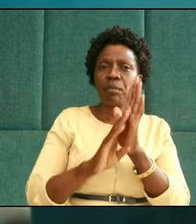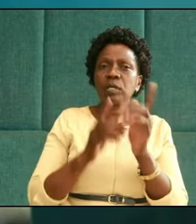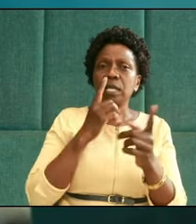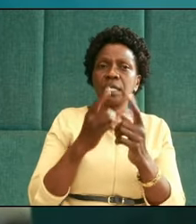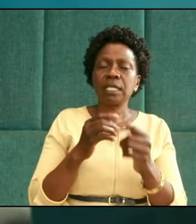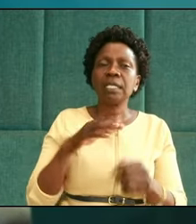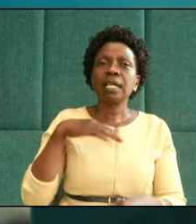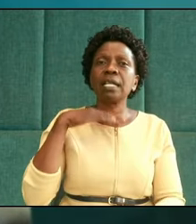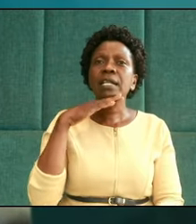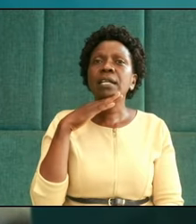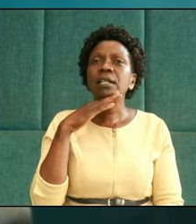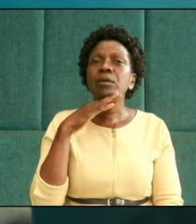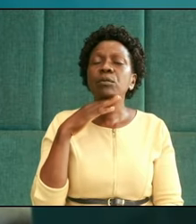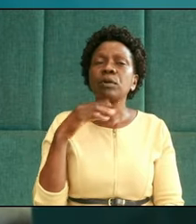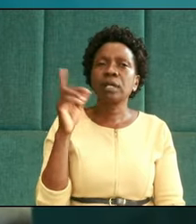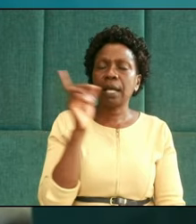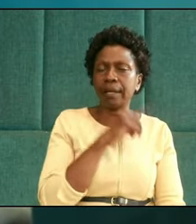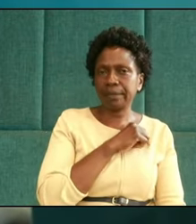will resurrect.